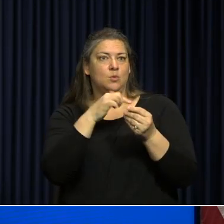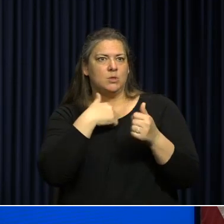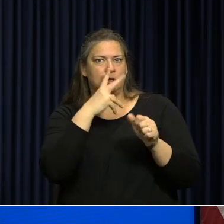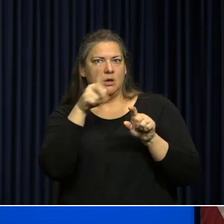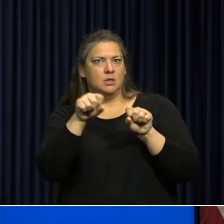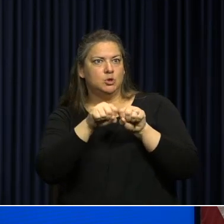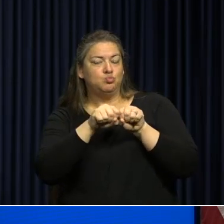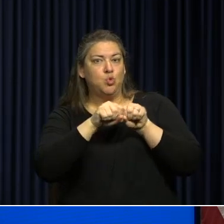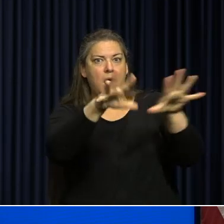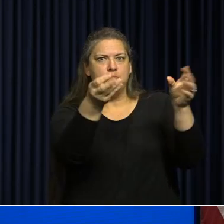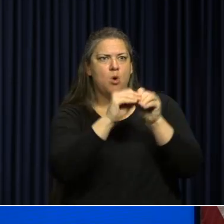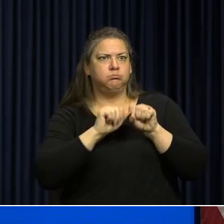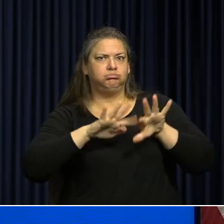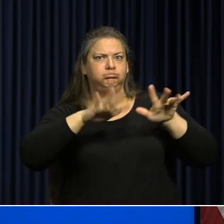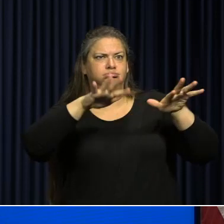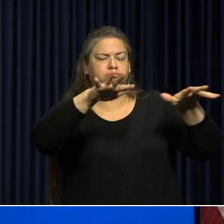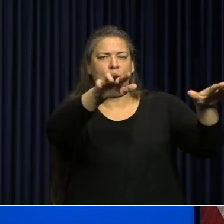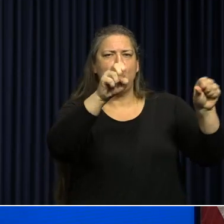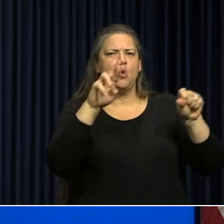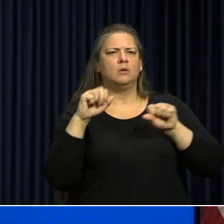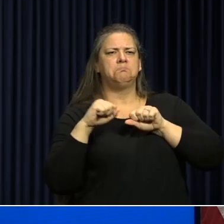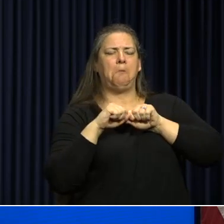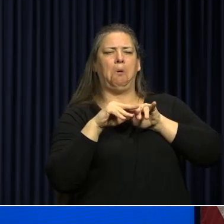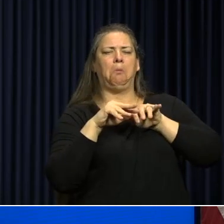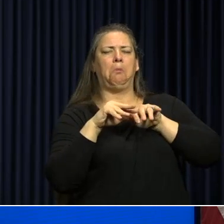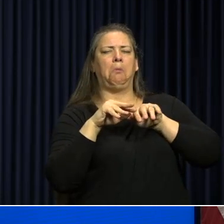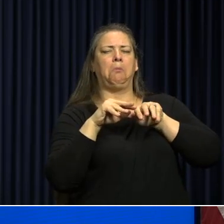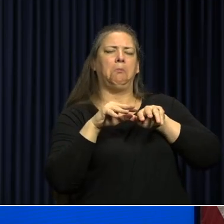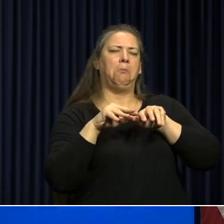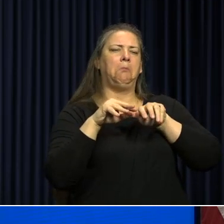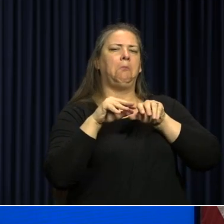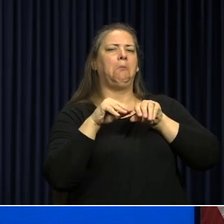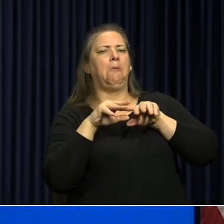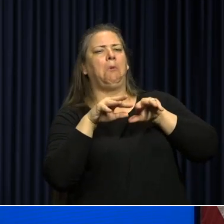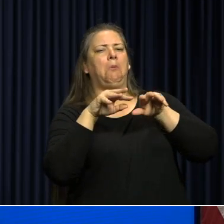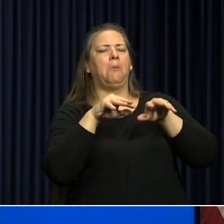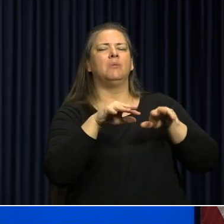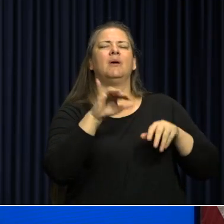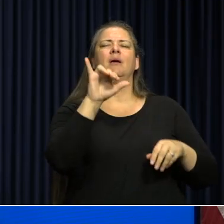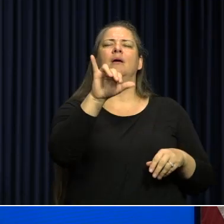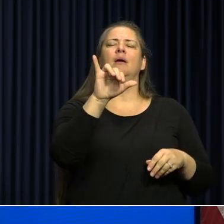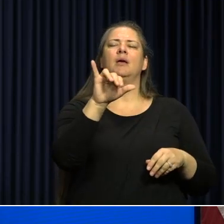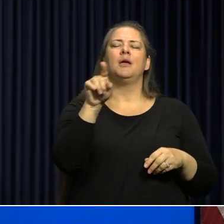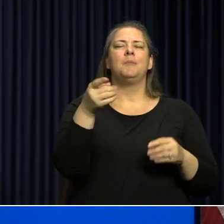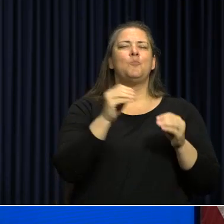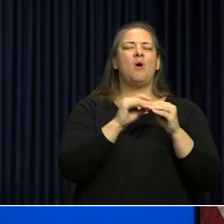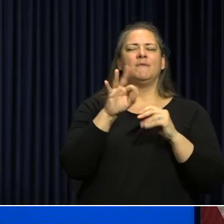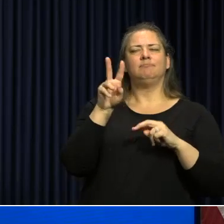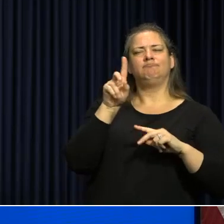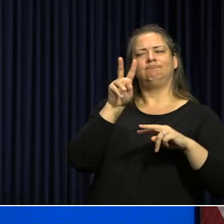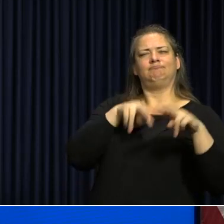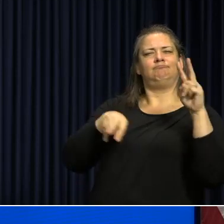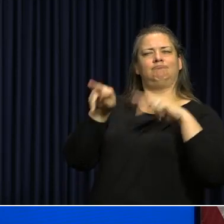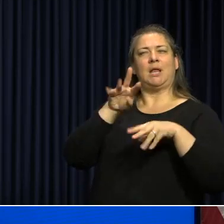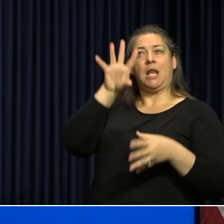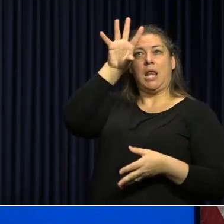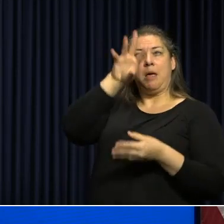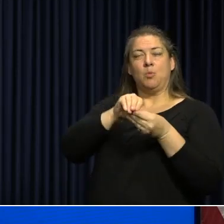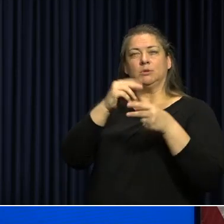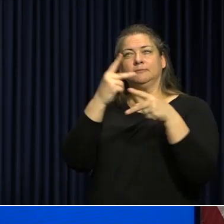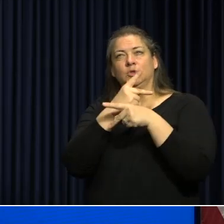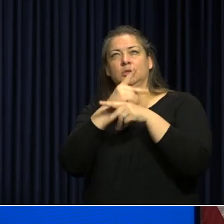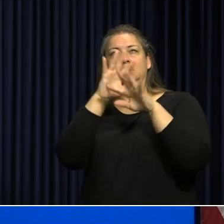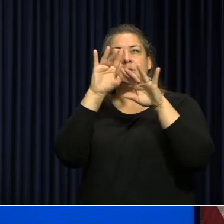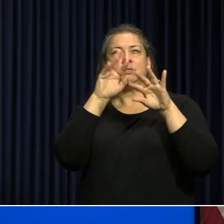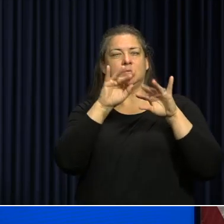faster or spreading slower. And so it's a little bit of a science and it's a little bit of an art. It's taking all those numbers in